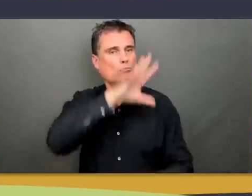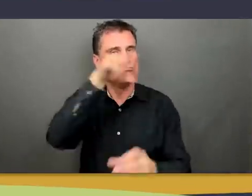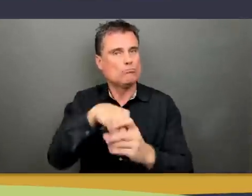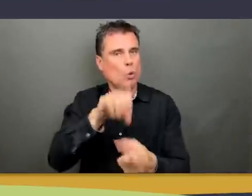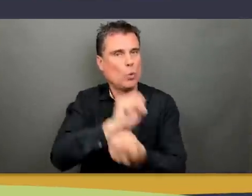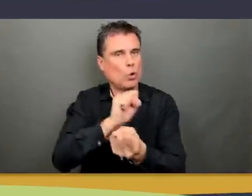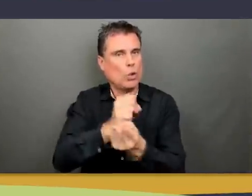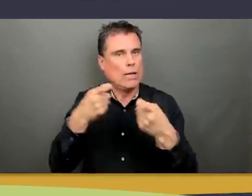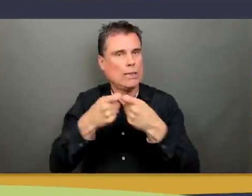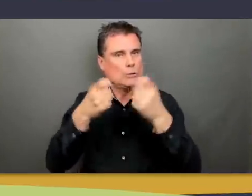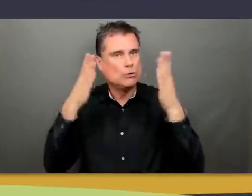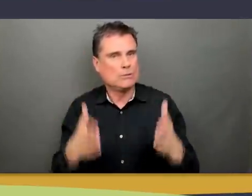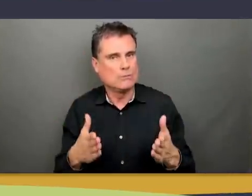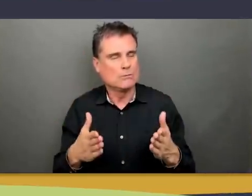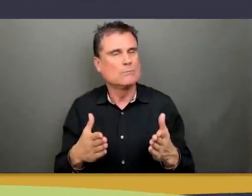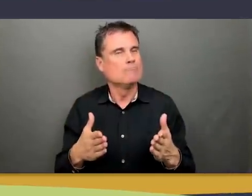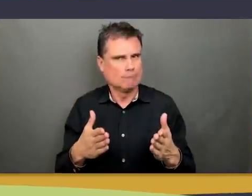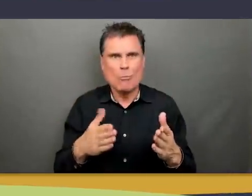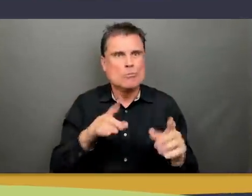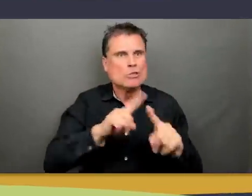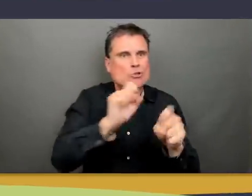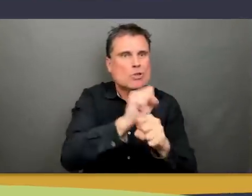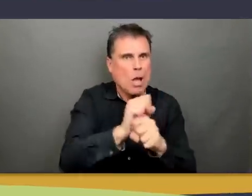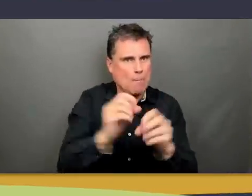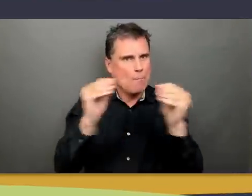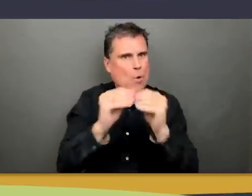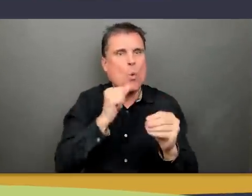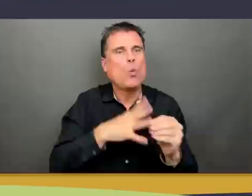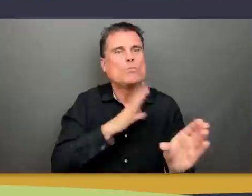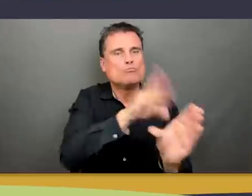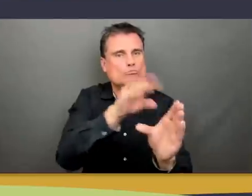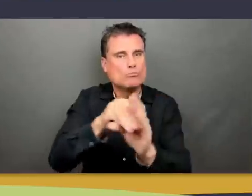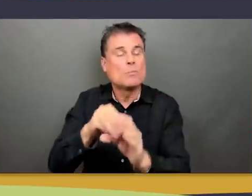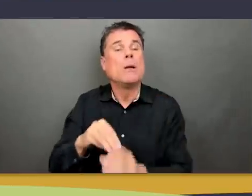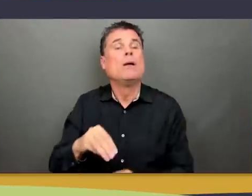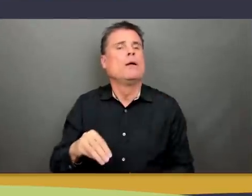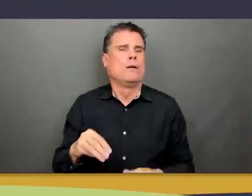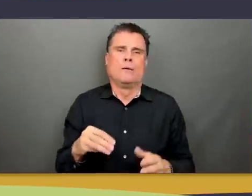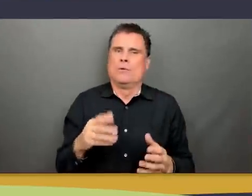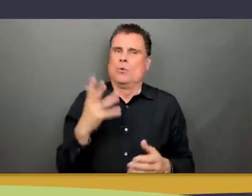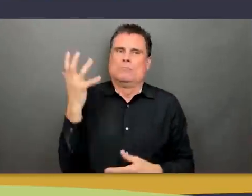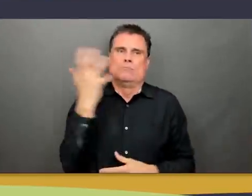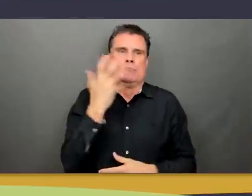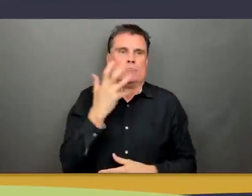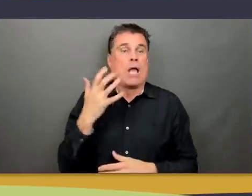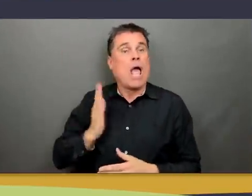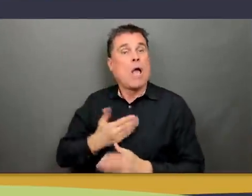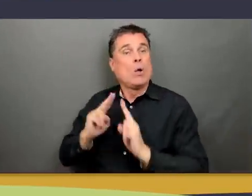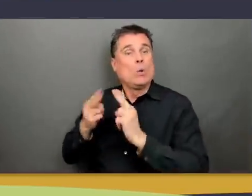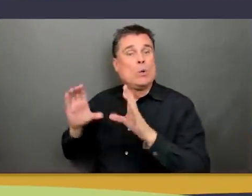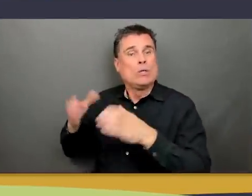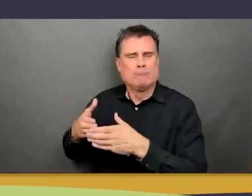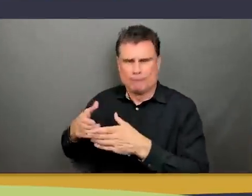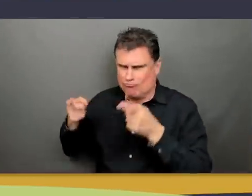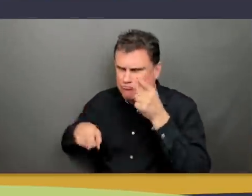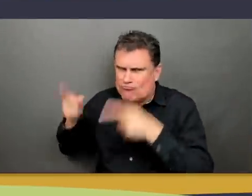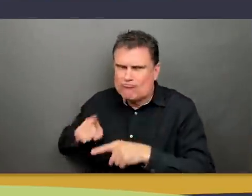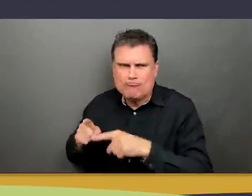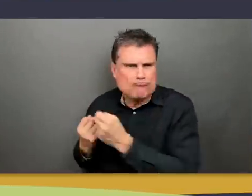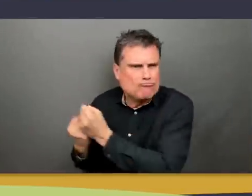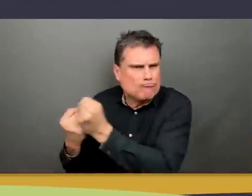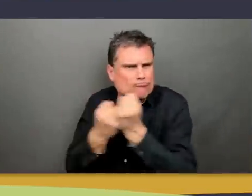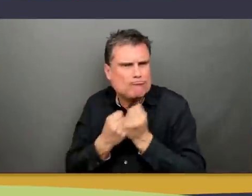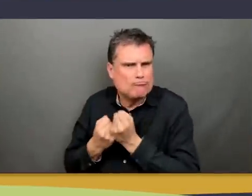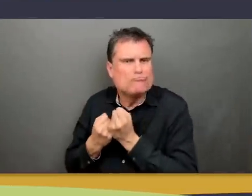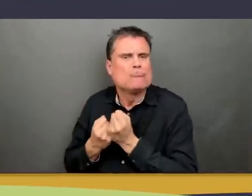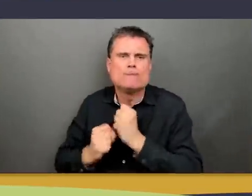organization that has policies and training opportunities in place that work toward promotion of women in the trade,